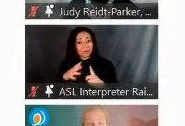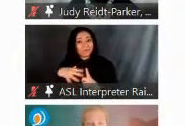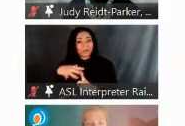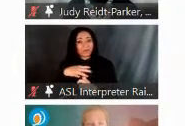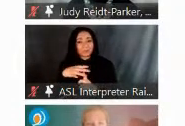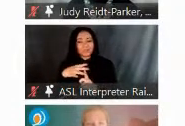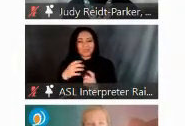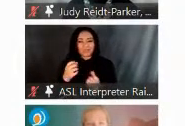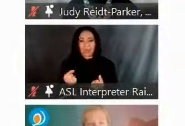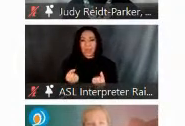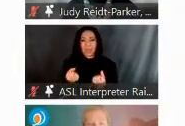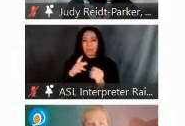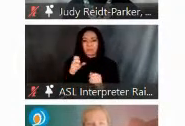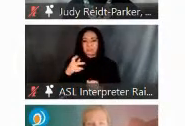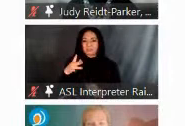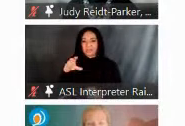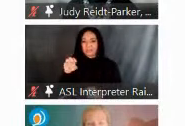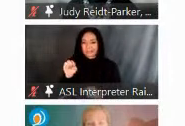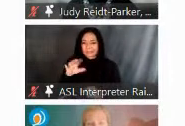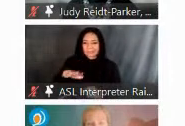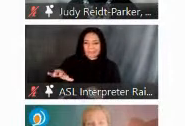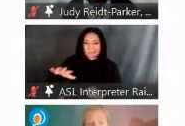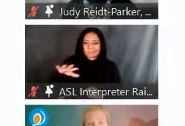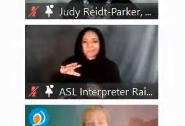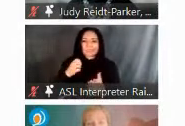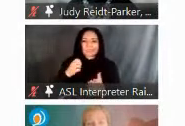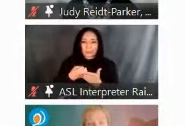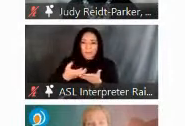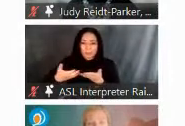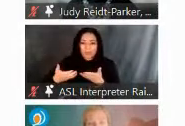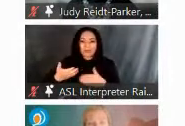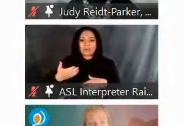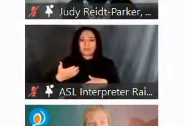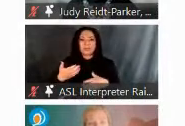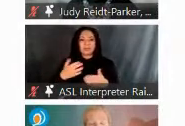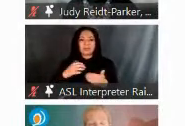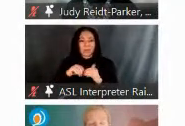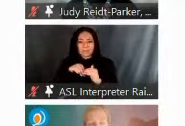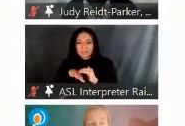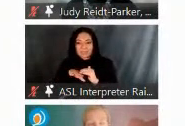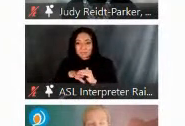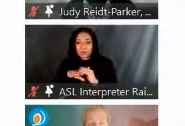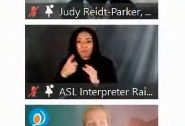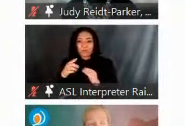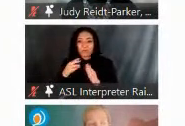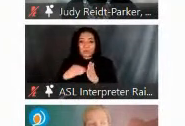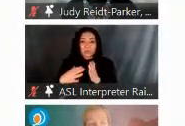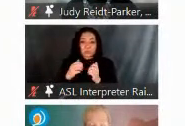kind of equipment and how that is made accessible for students with disabilities.